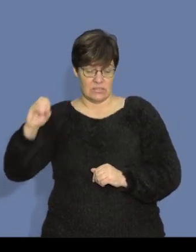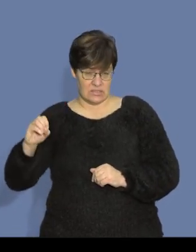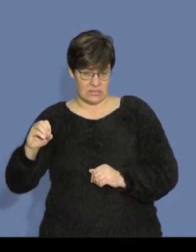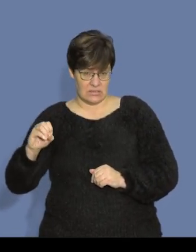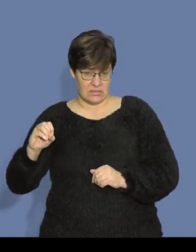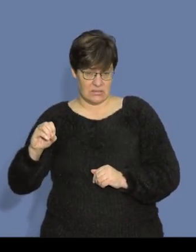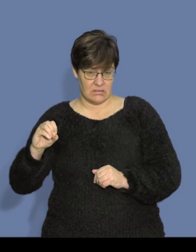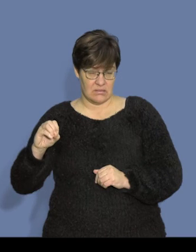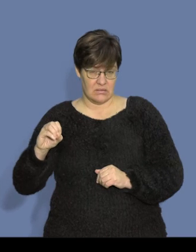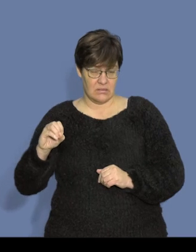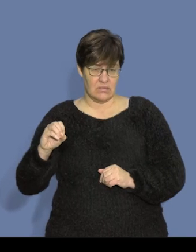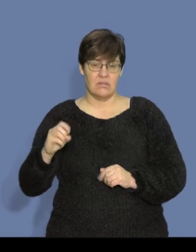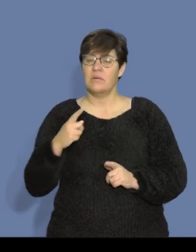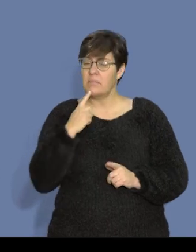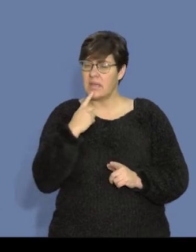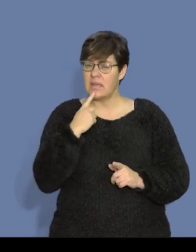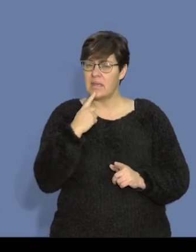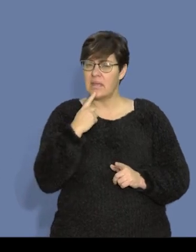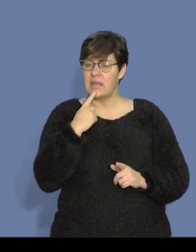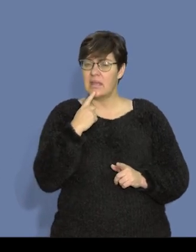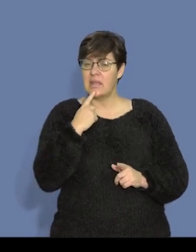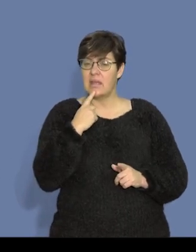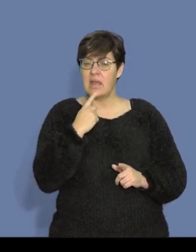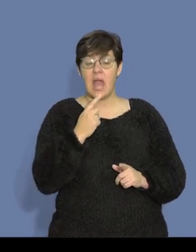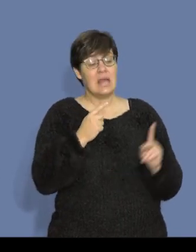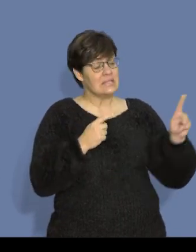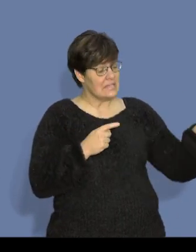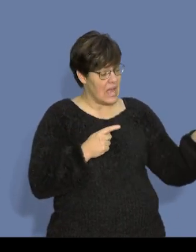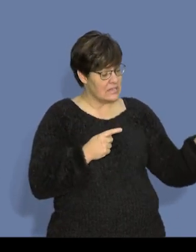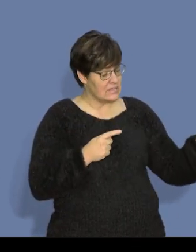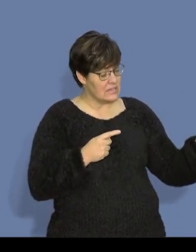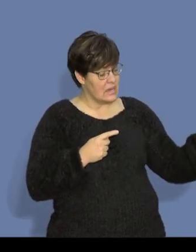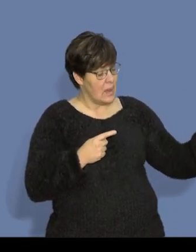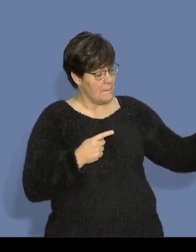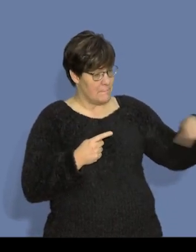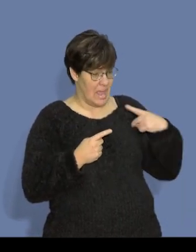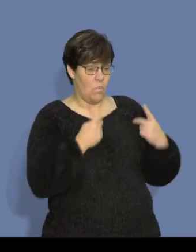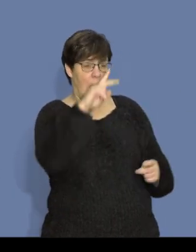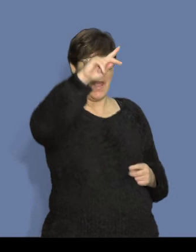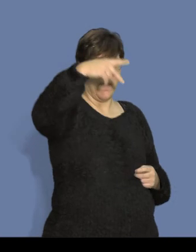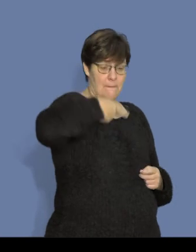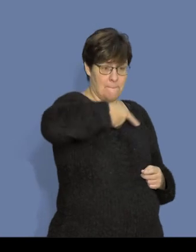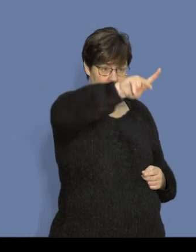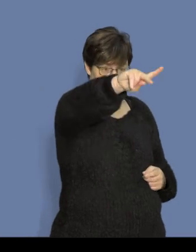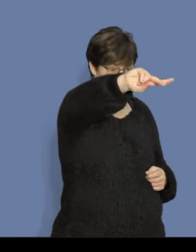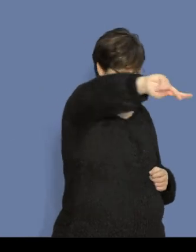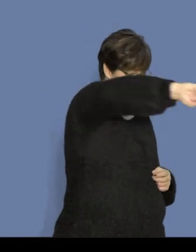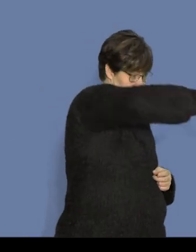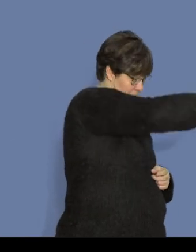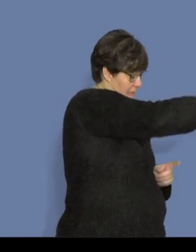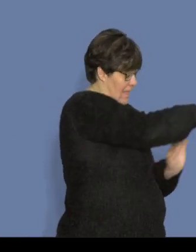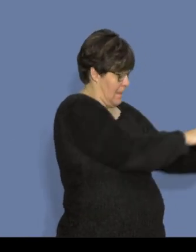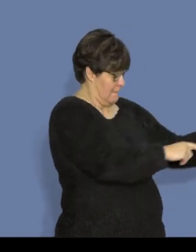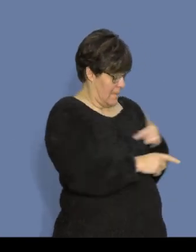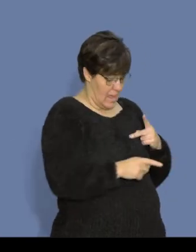80,000 would be an amount receivable from SARS. Can you see that?